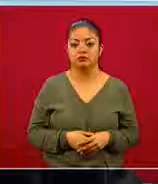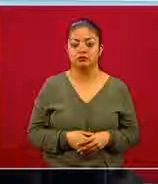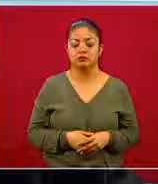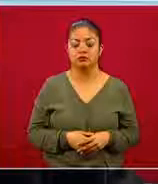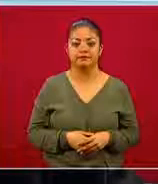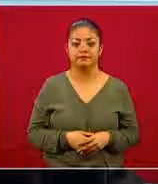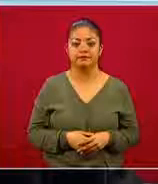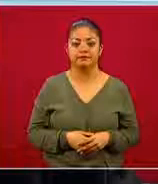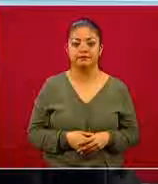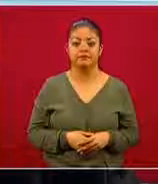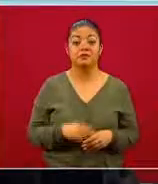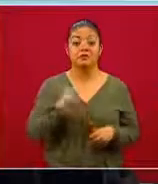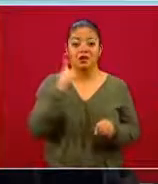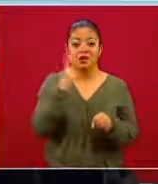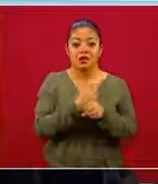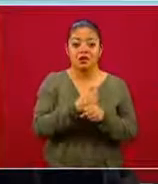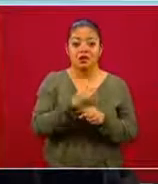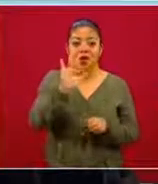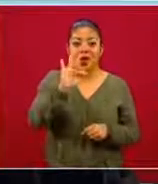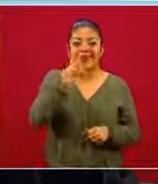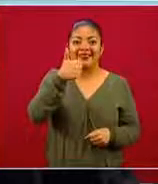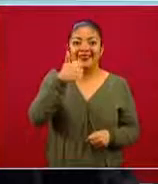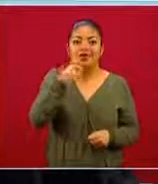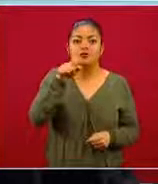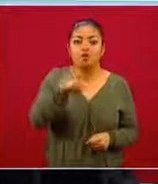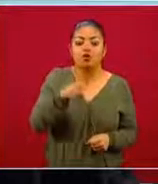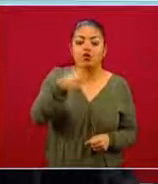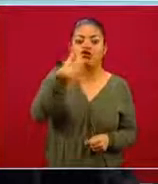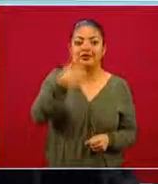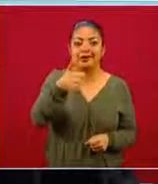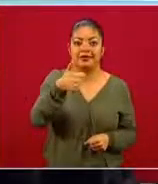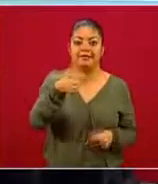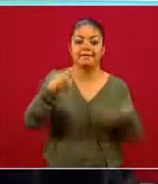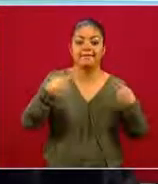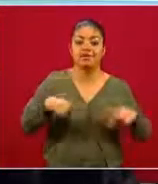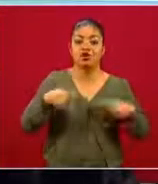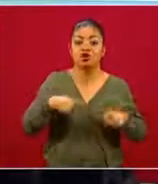these numbers. This is the general prevalence. It's